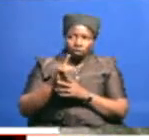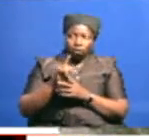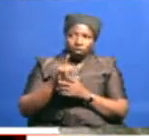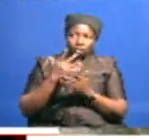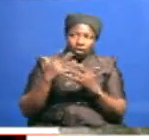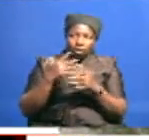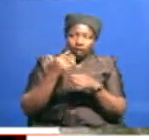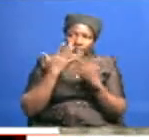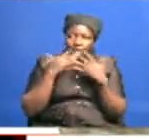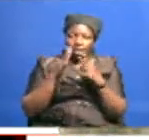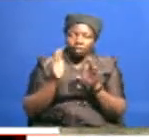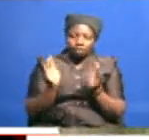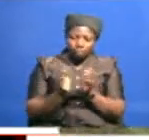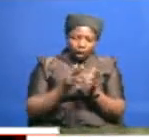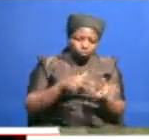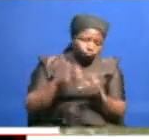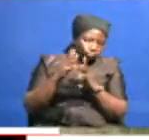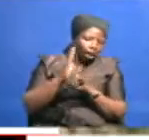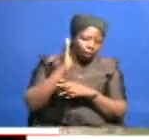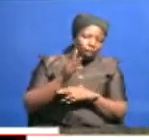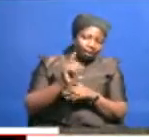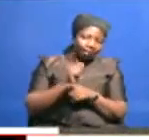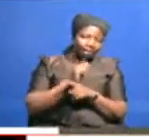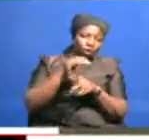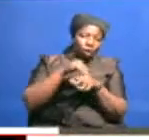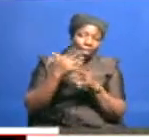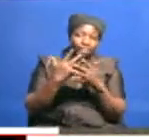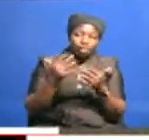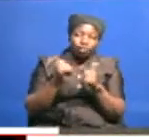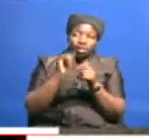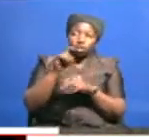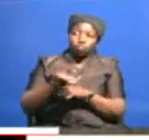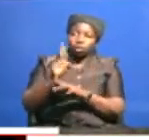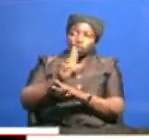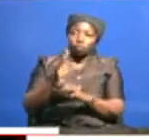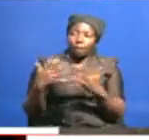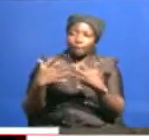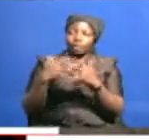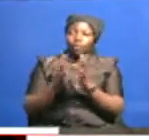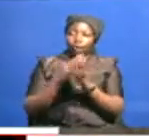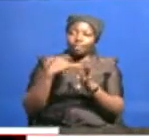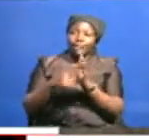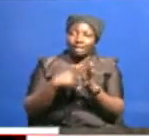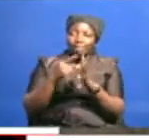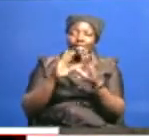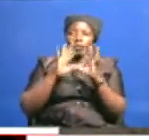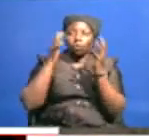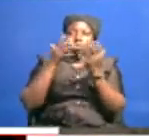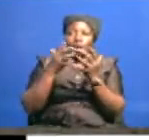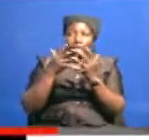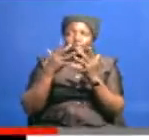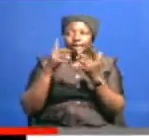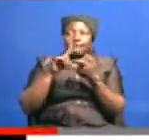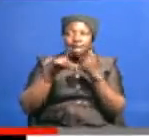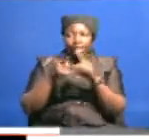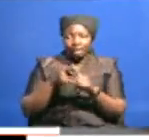will be trained on the viable equipment to use and align the industry with the best global practices. A recent report